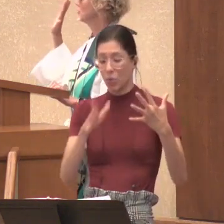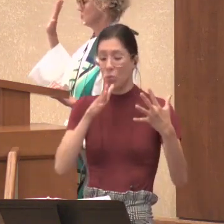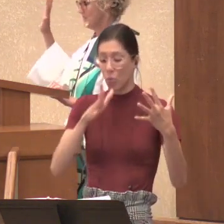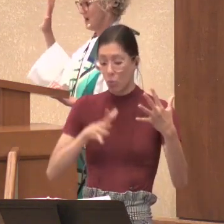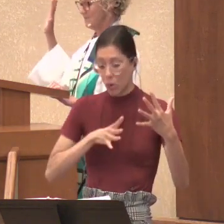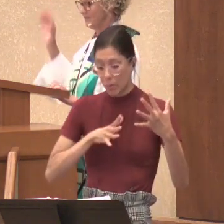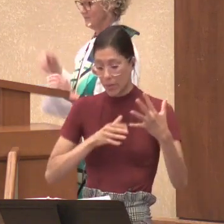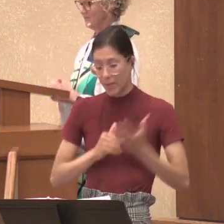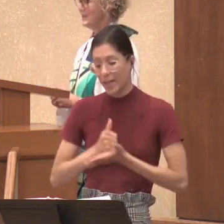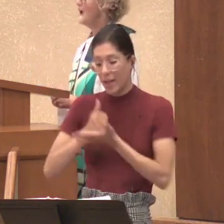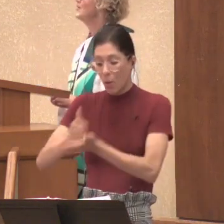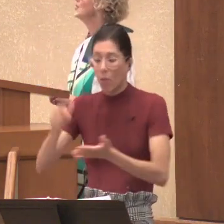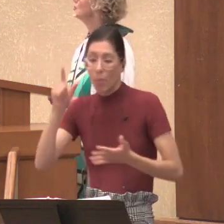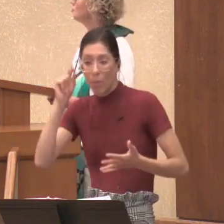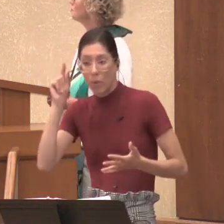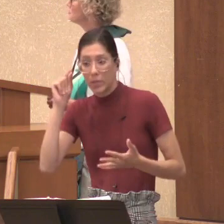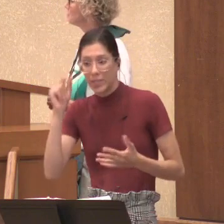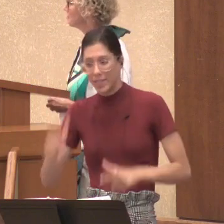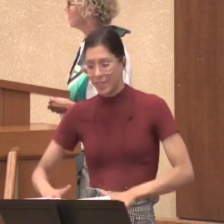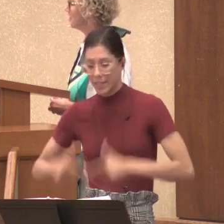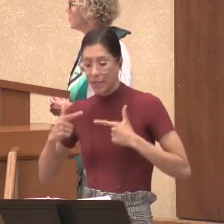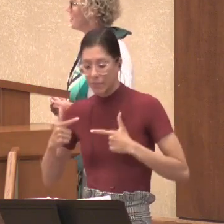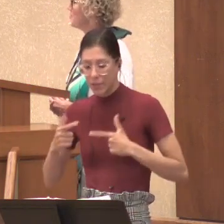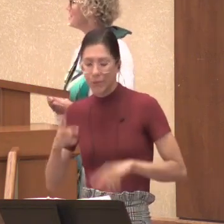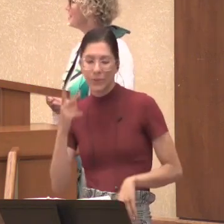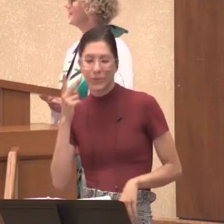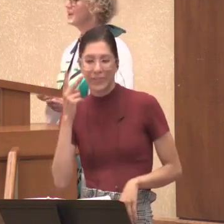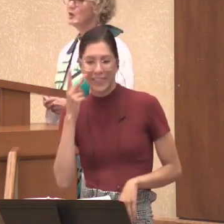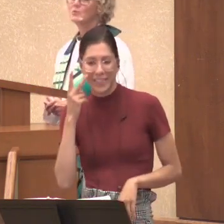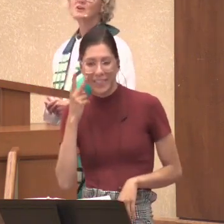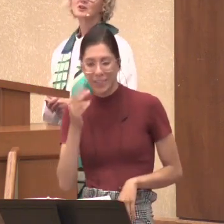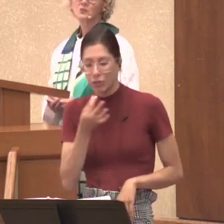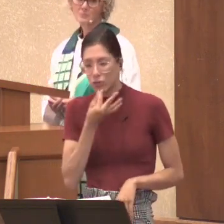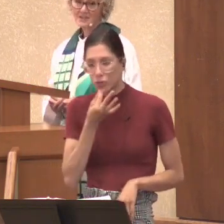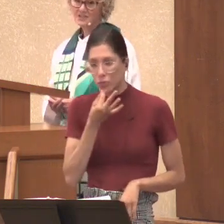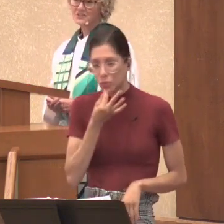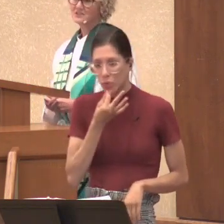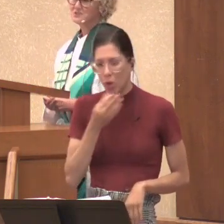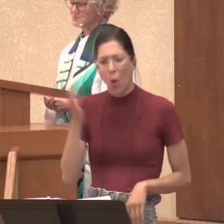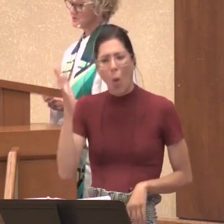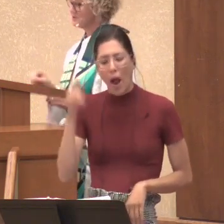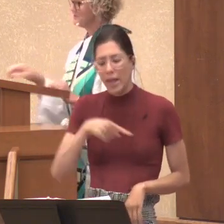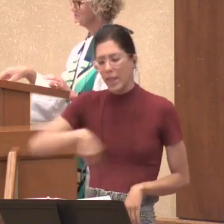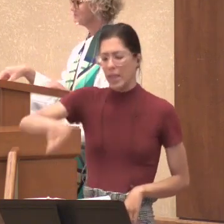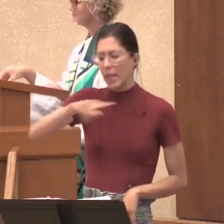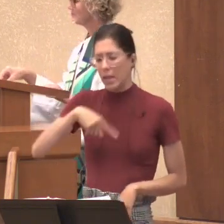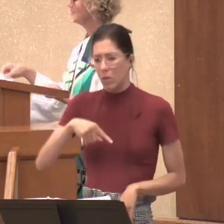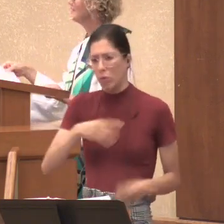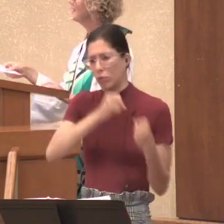to survive, and then you'll soon see why they were a courageous crew.